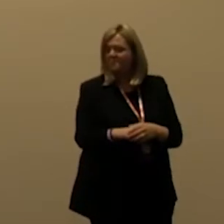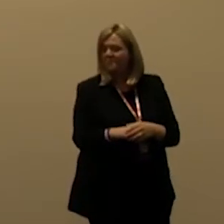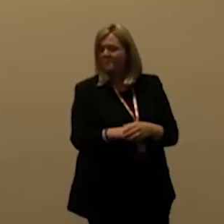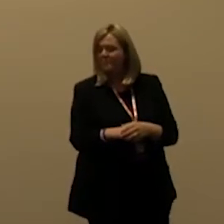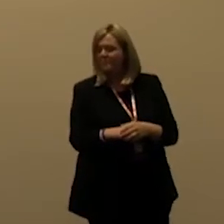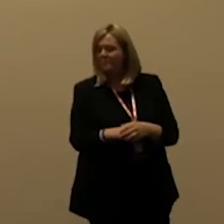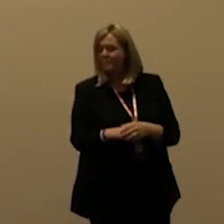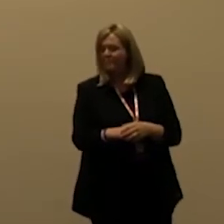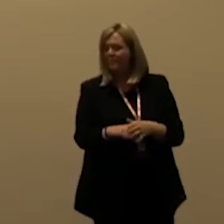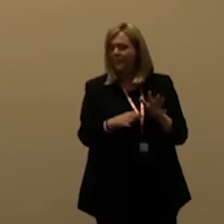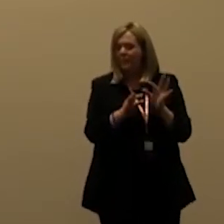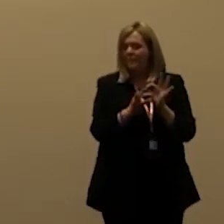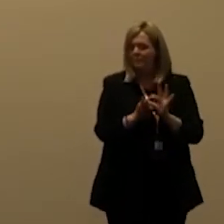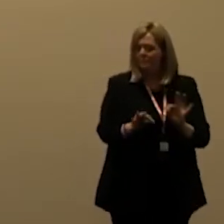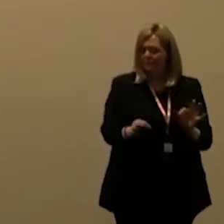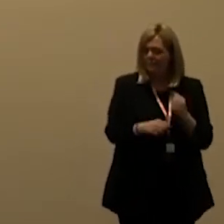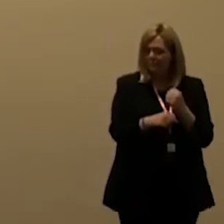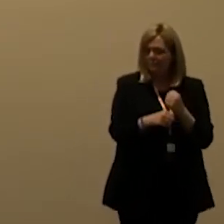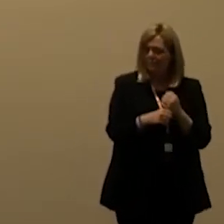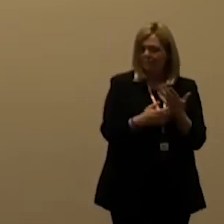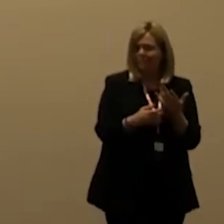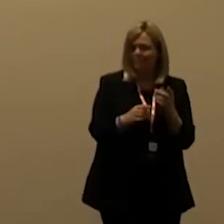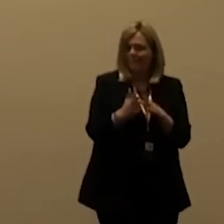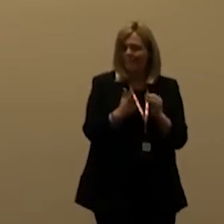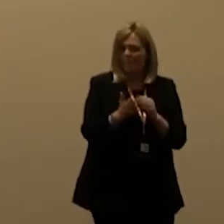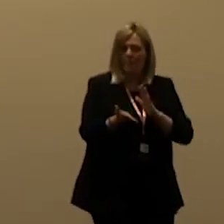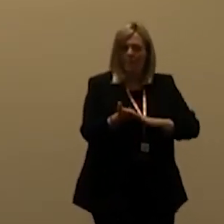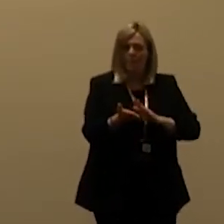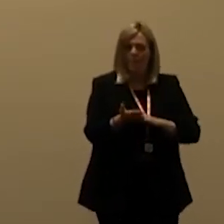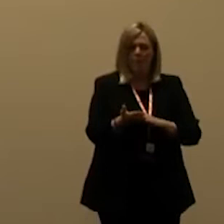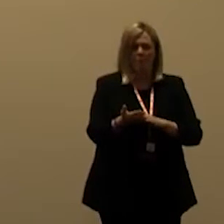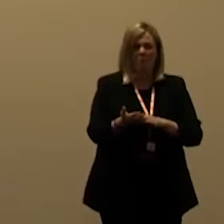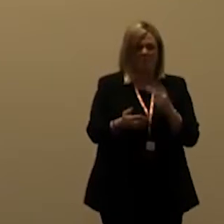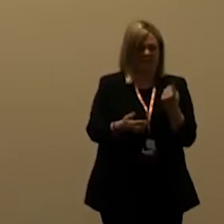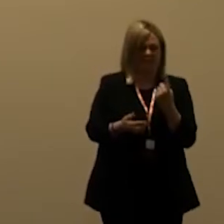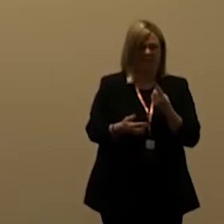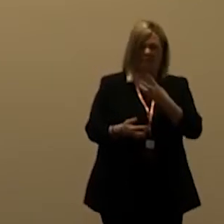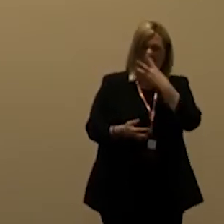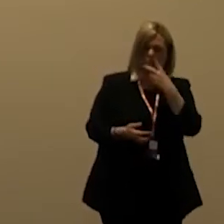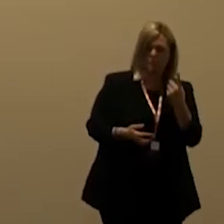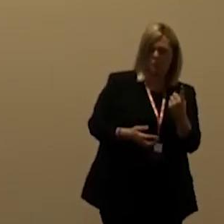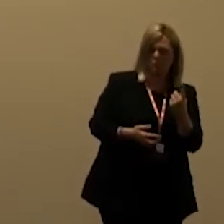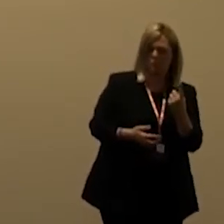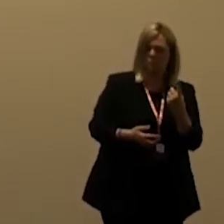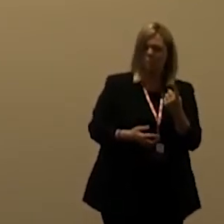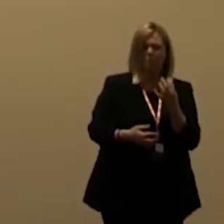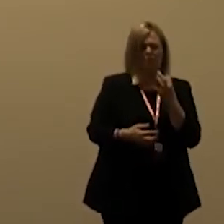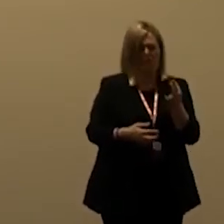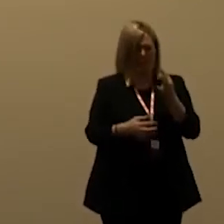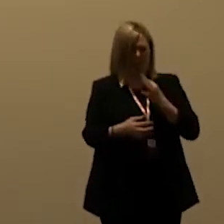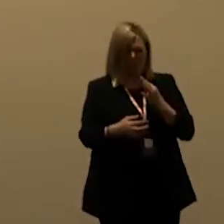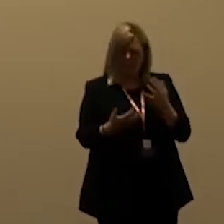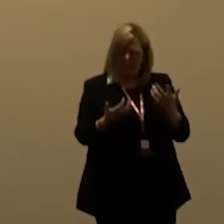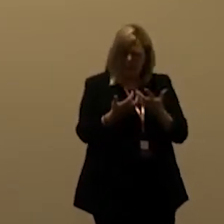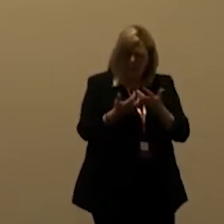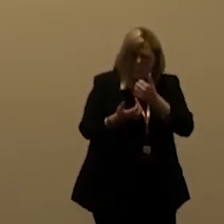with the silent generation, my mum, she's 81 now and amazing, but she does ring me to ask me how to get onto